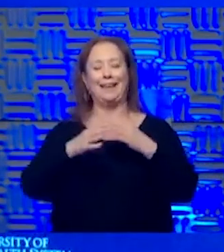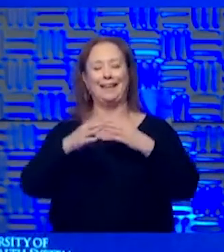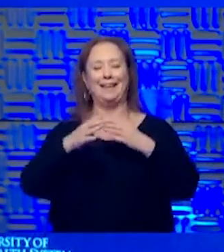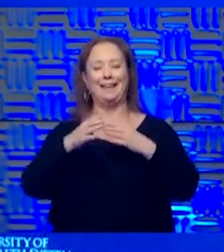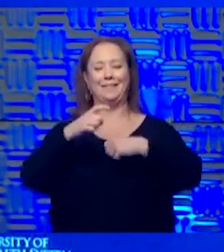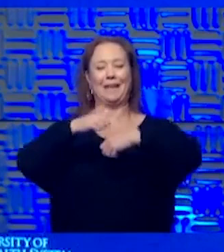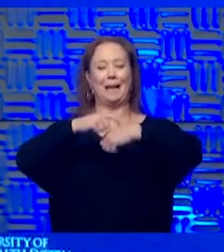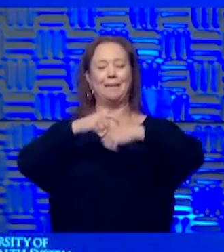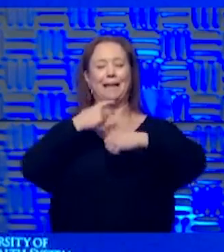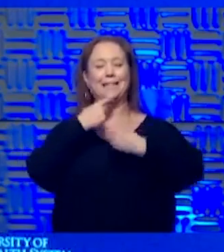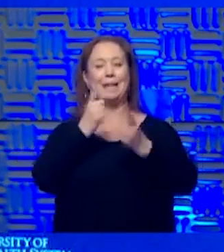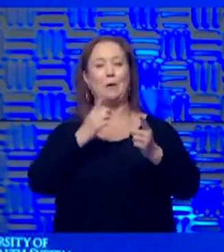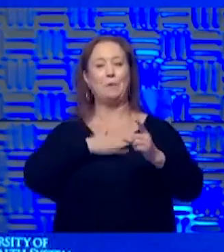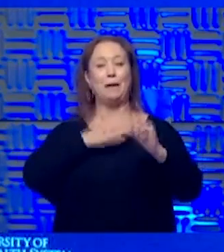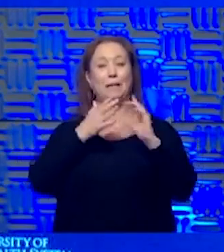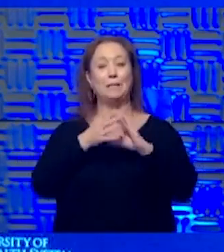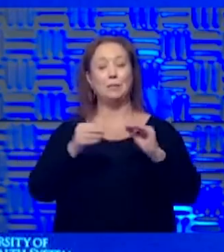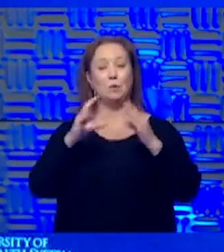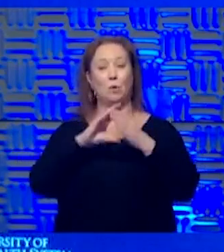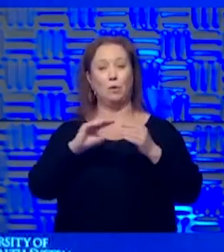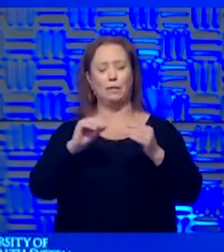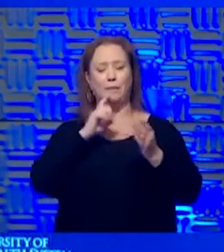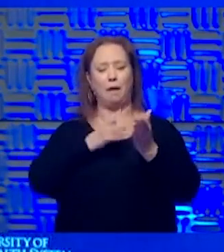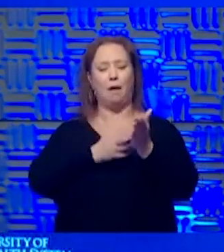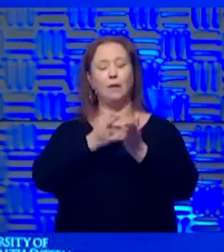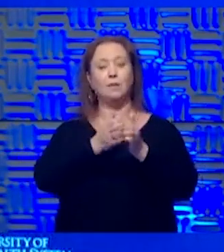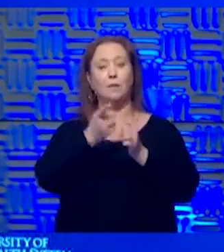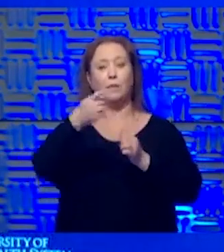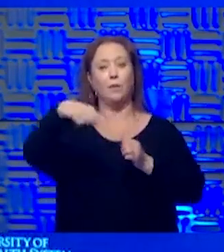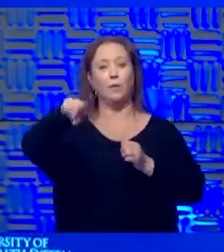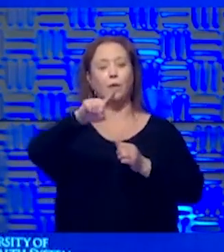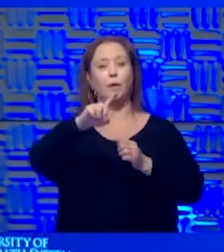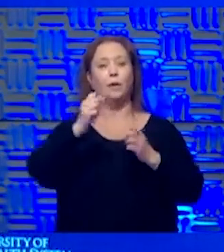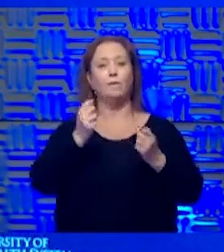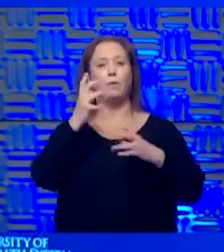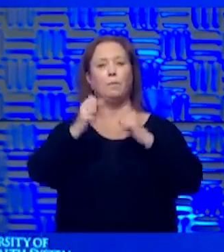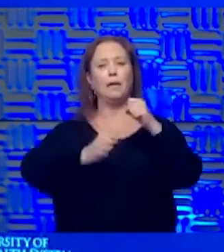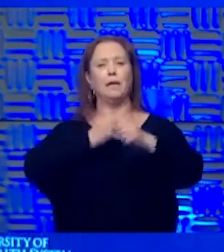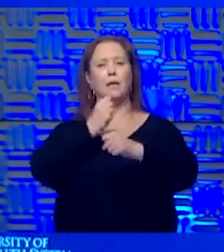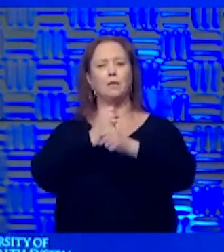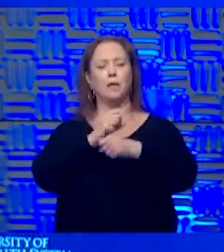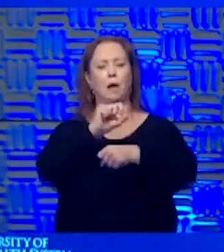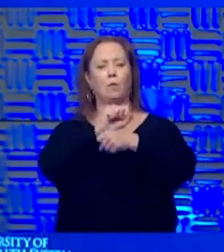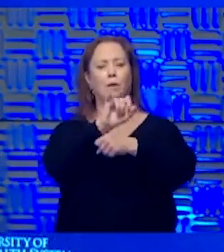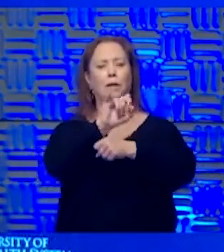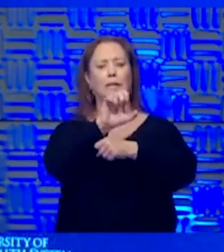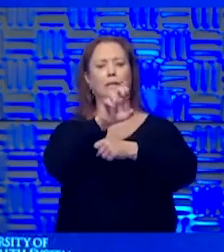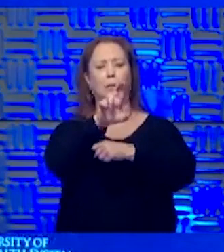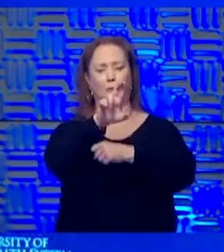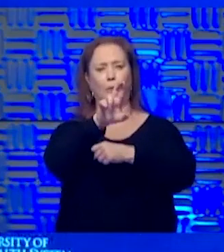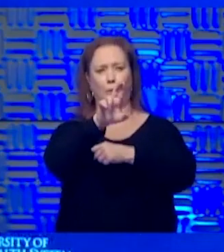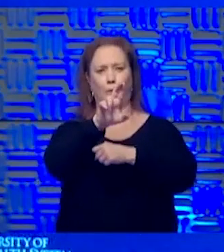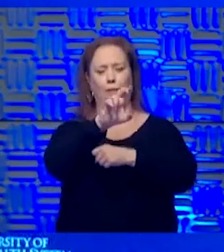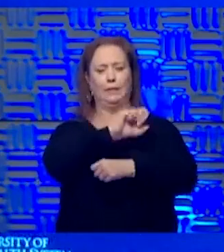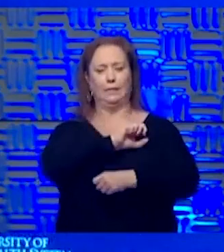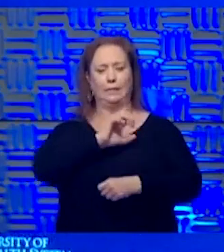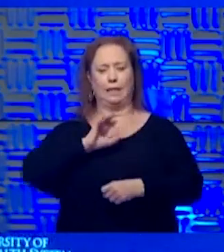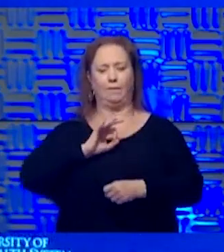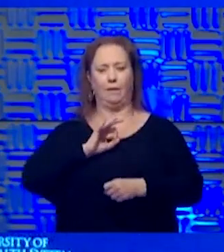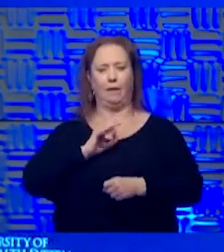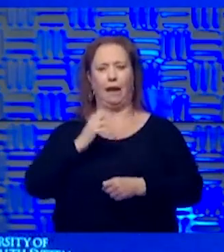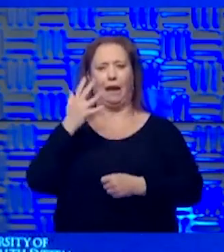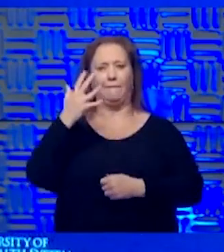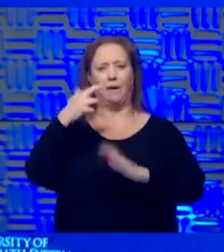and be real honest. So for a lot of years here, I was one of the ICU staff, and I had these